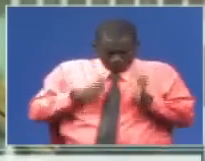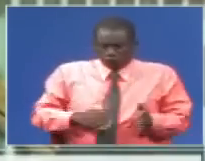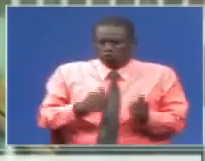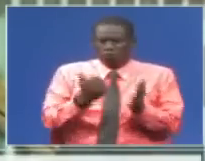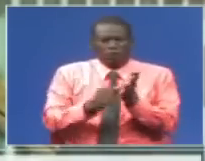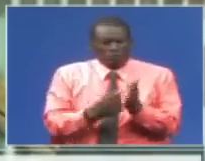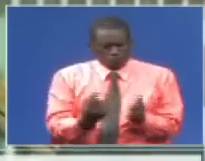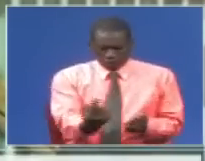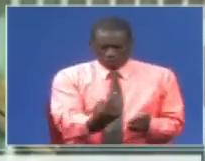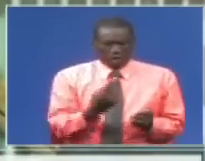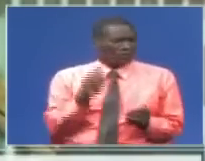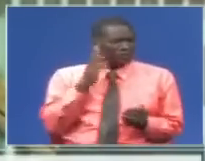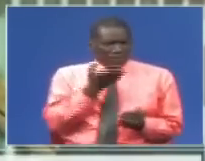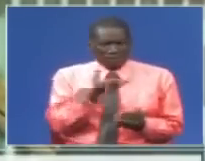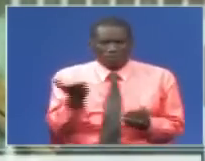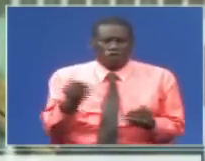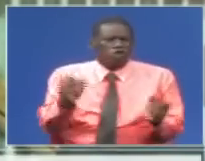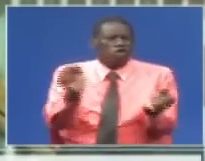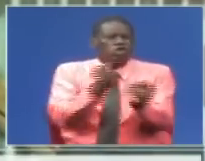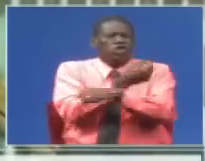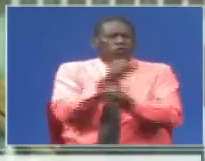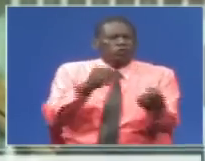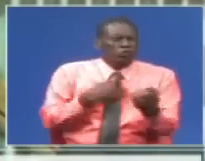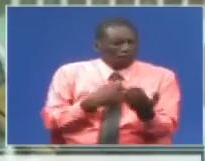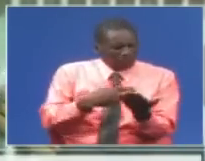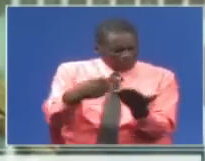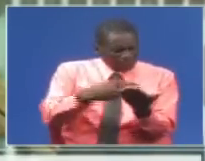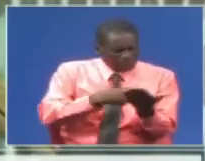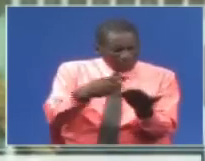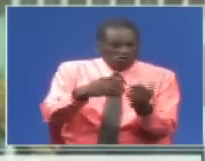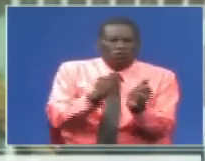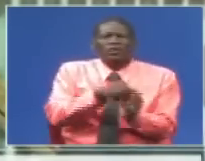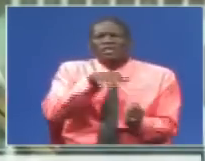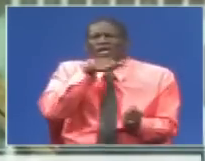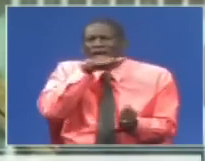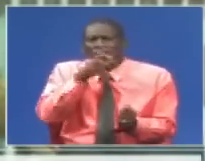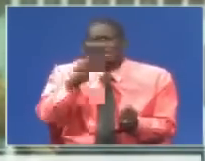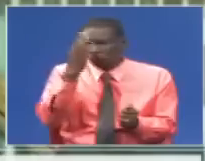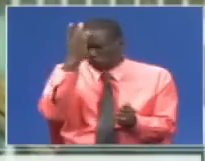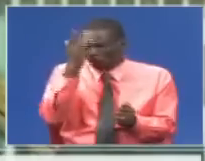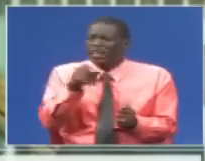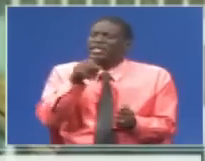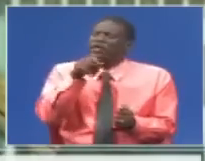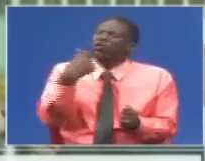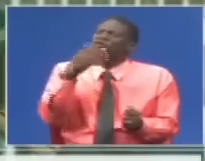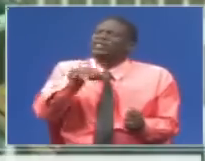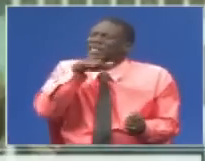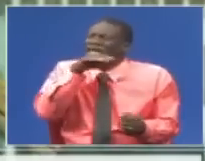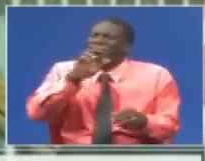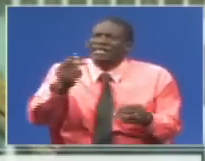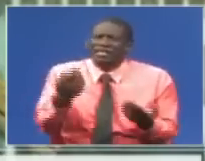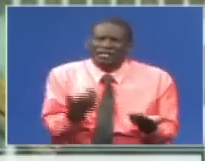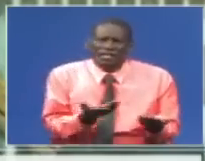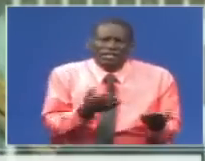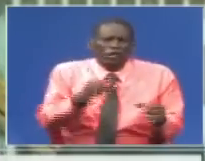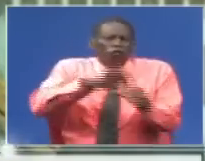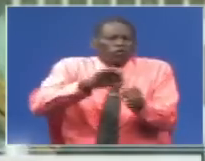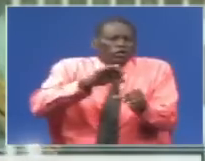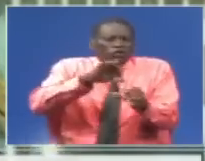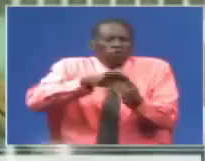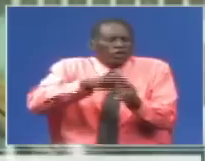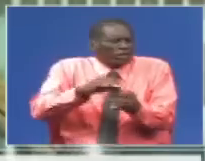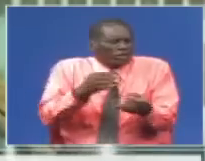tumusikize. But we cannot have an engagement with Raila Odinga, because who is he in Kenya? He's not elected by anybody.